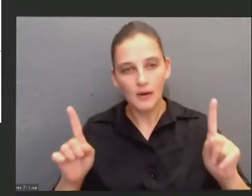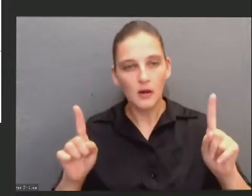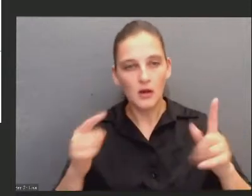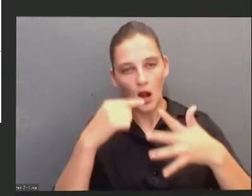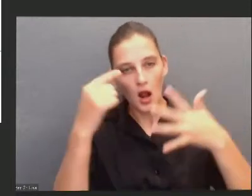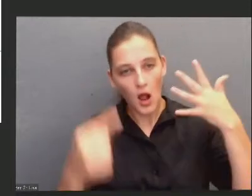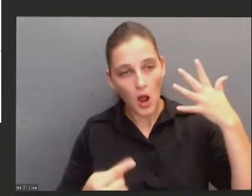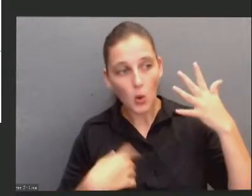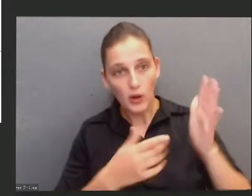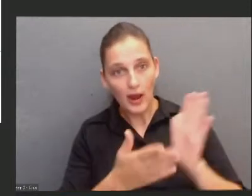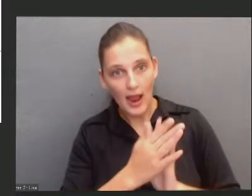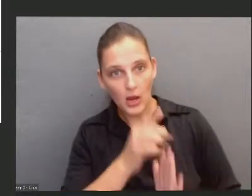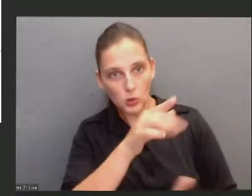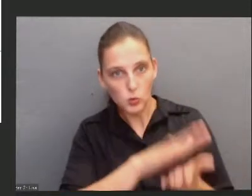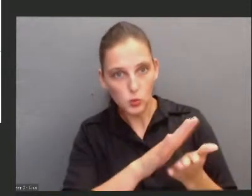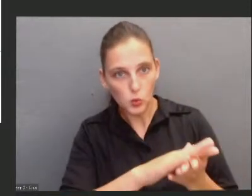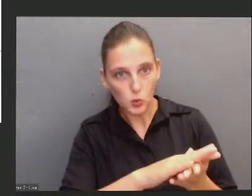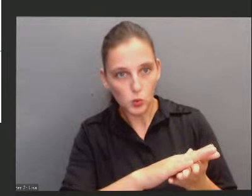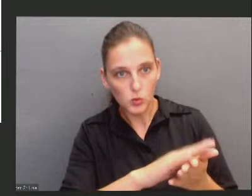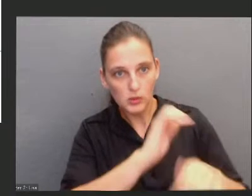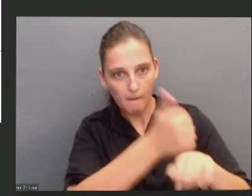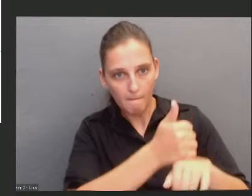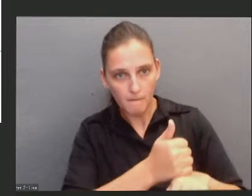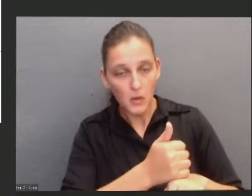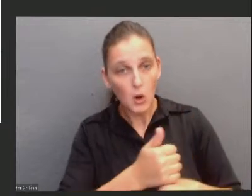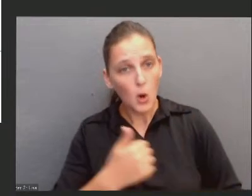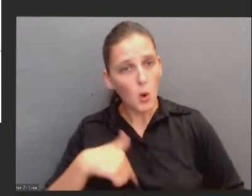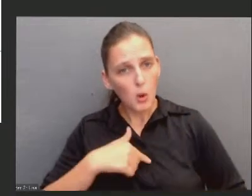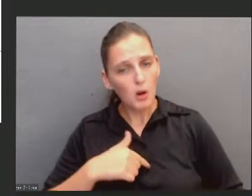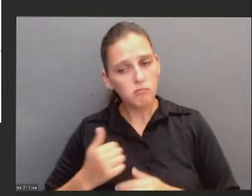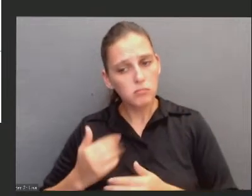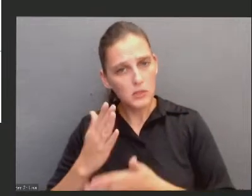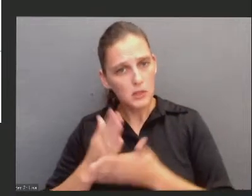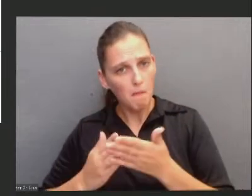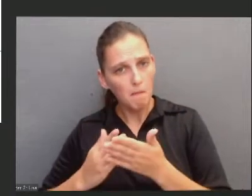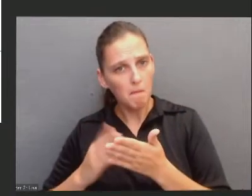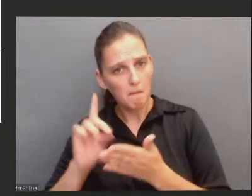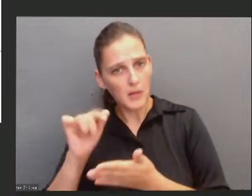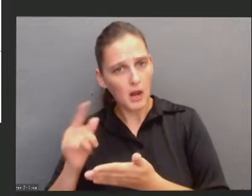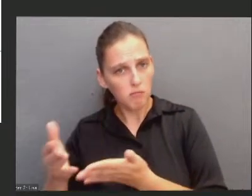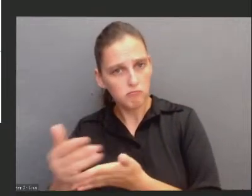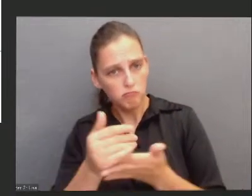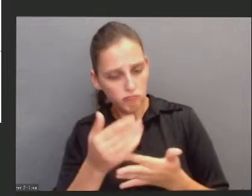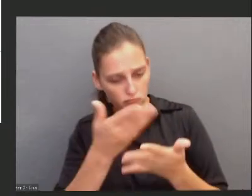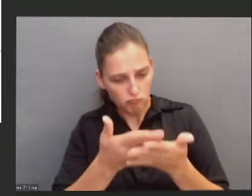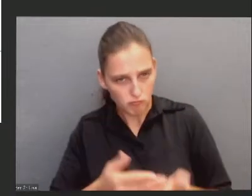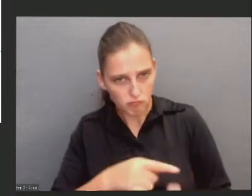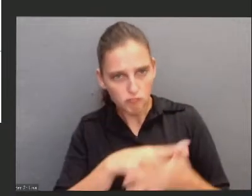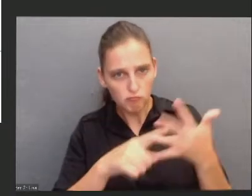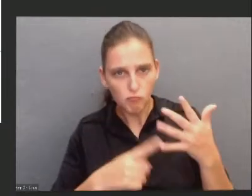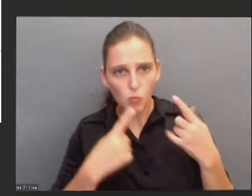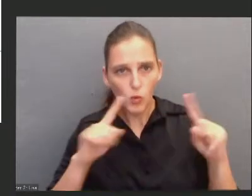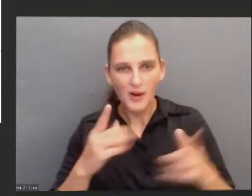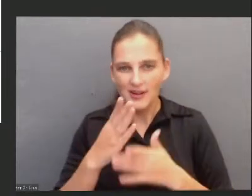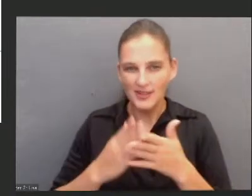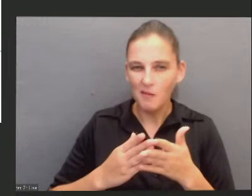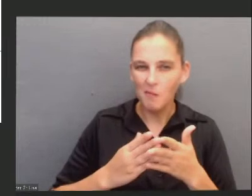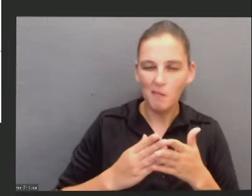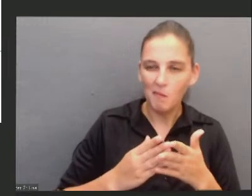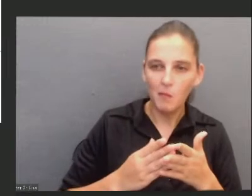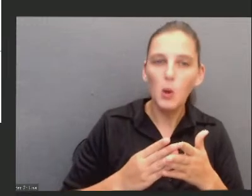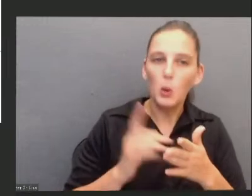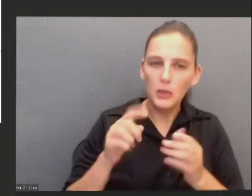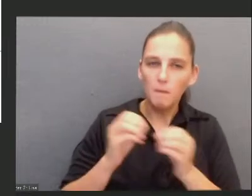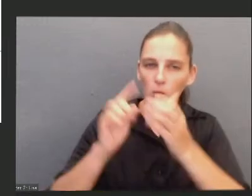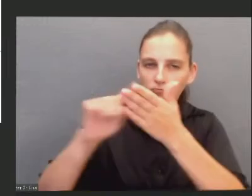absolutely think there needs to be more research around them and other interventions that prevent transmission. And also not just preventing transmission